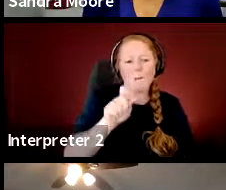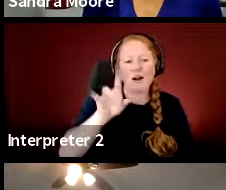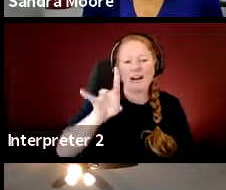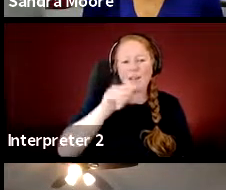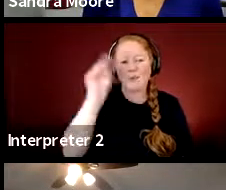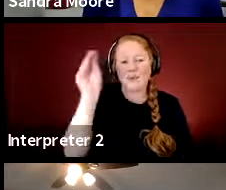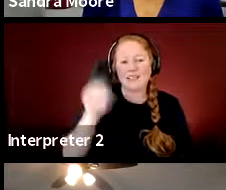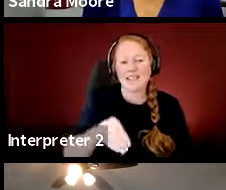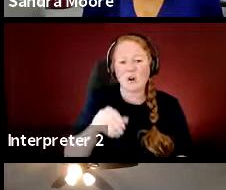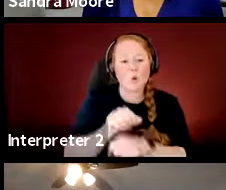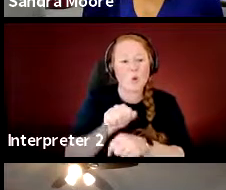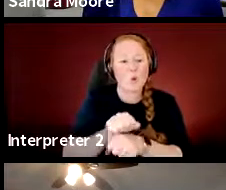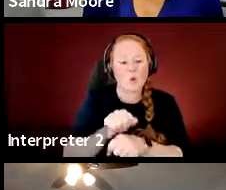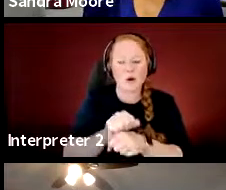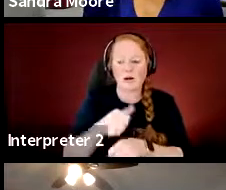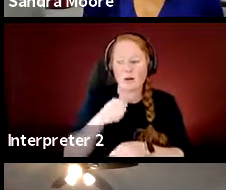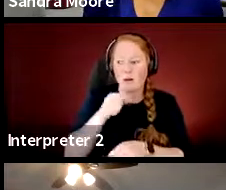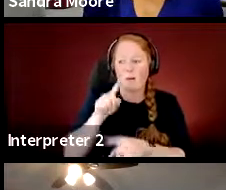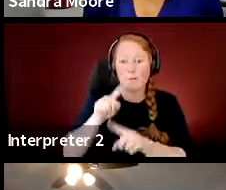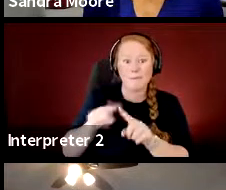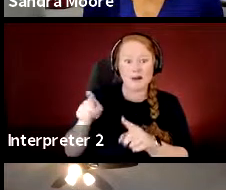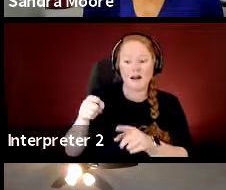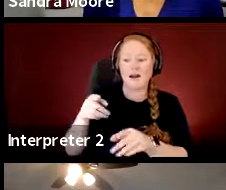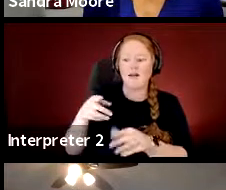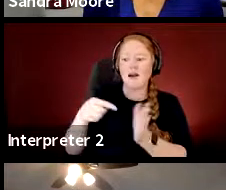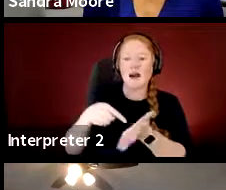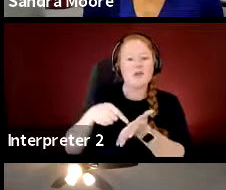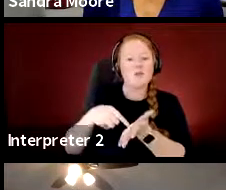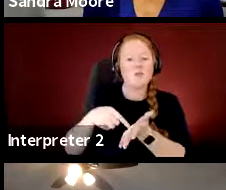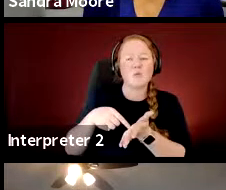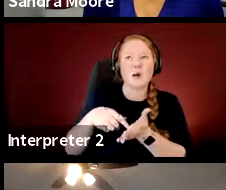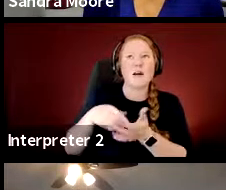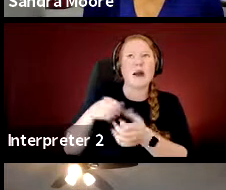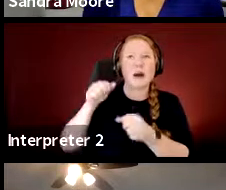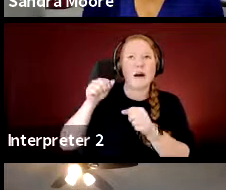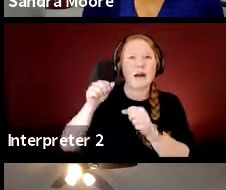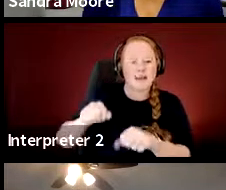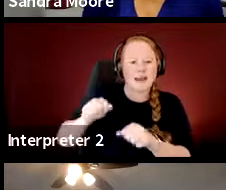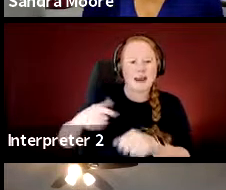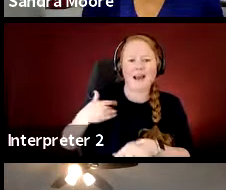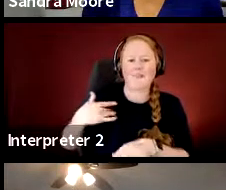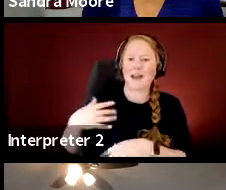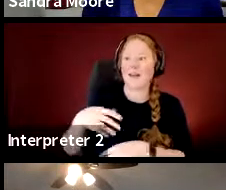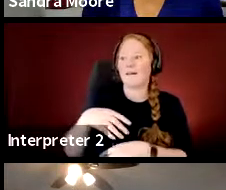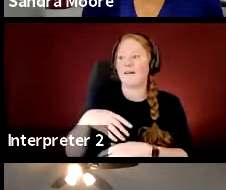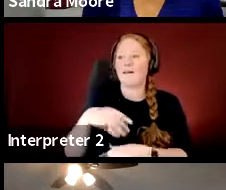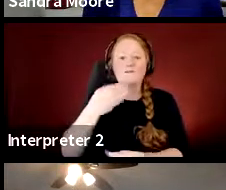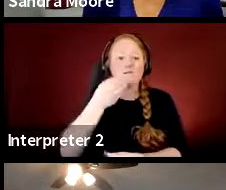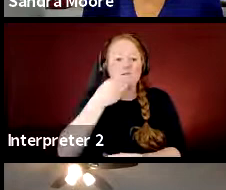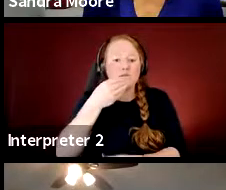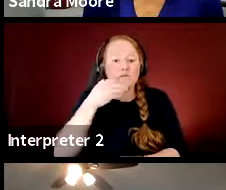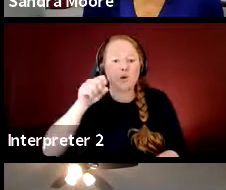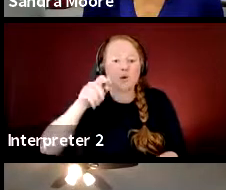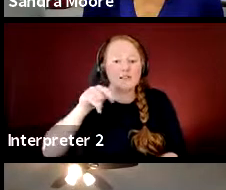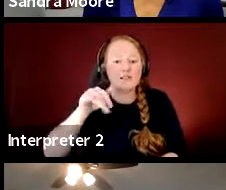ineligible for most governmental aid, such as food stamps, economic impact payments, and Medicaid. Being undocumented means being denied